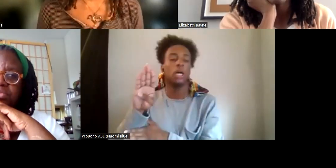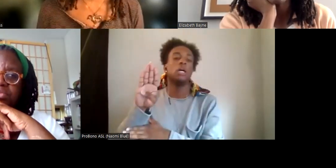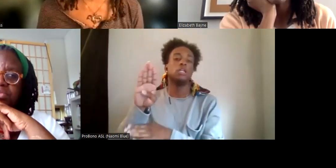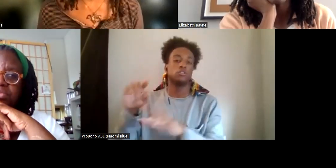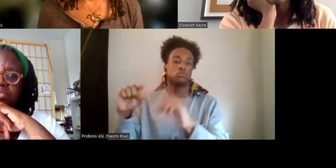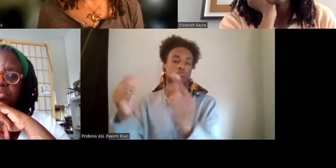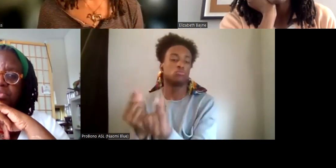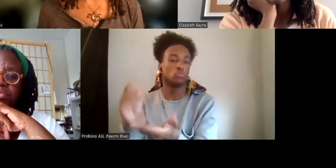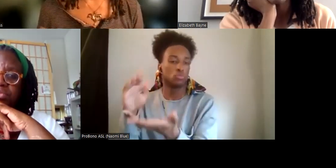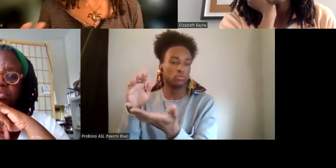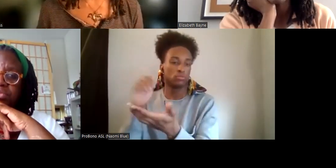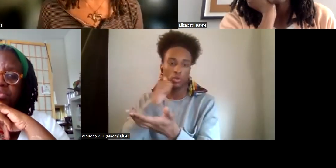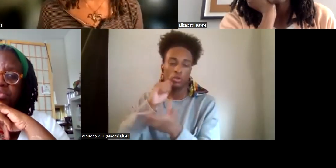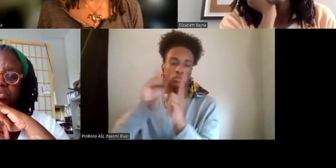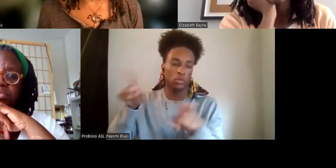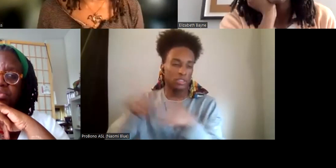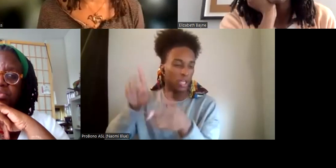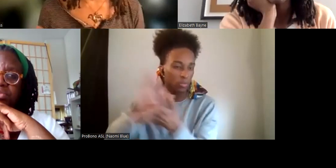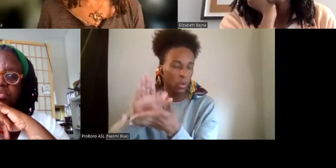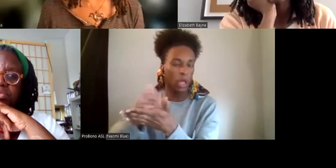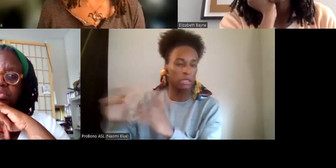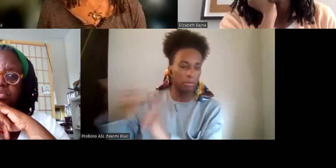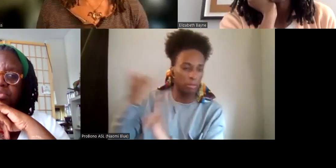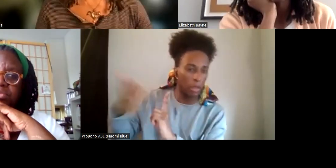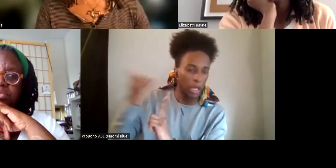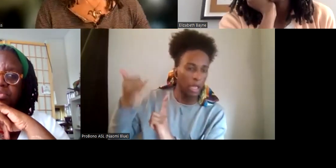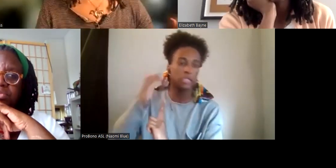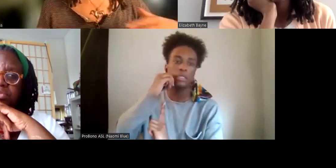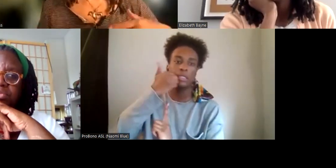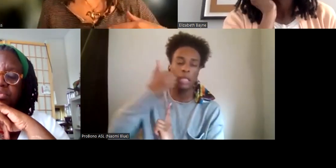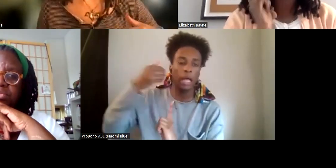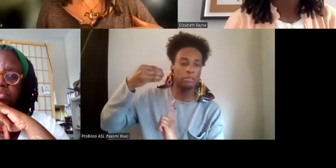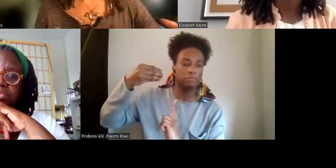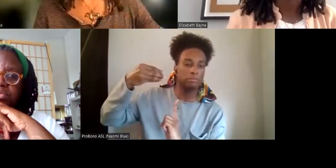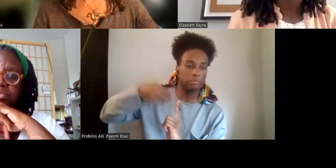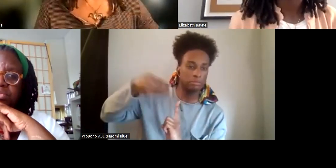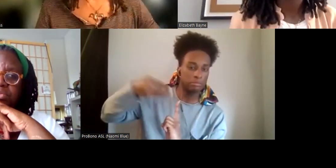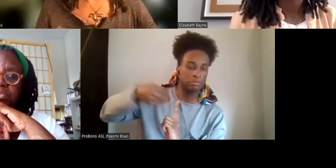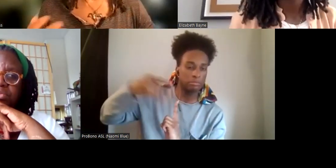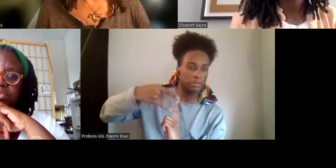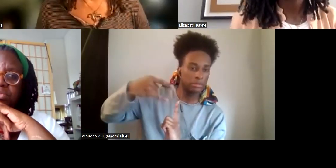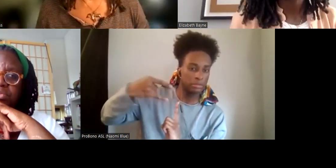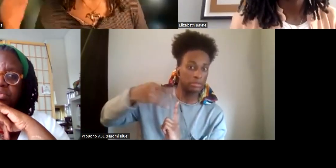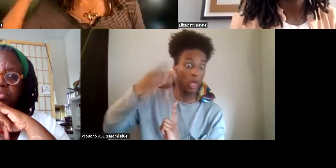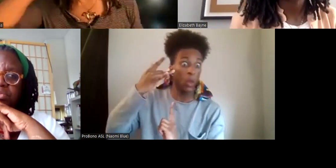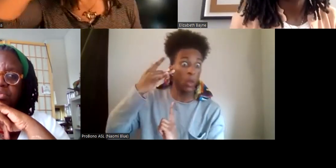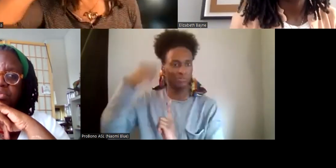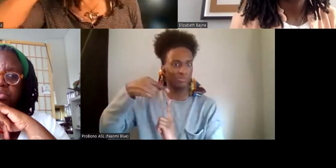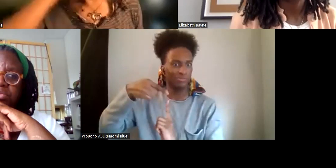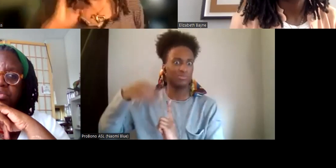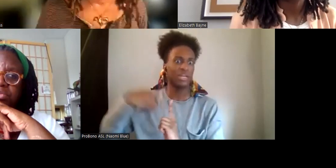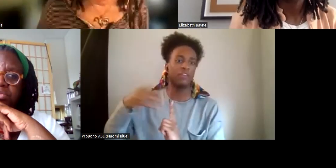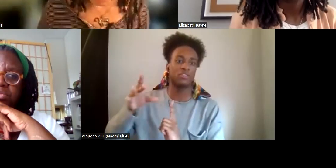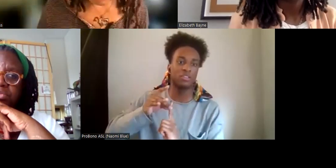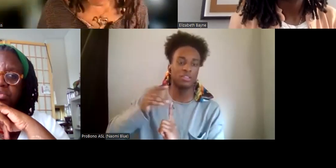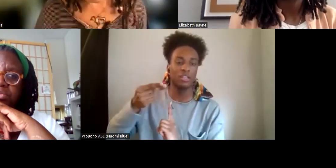her school because they know she has HIV, and the trope is that you must be sleeping around if you